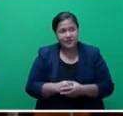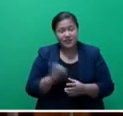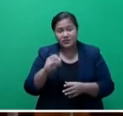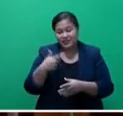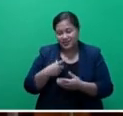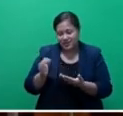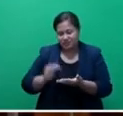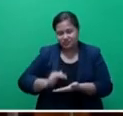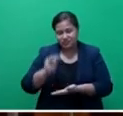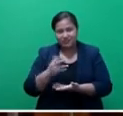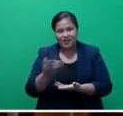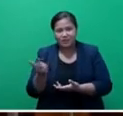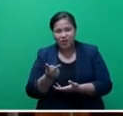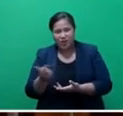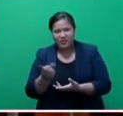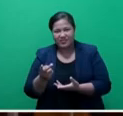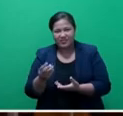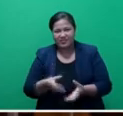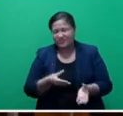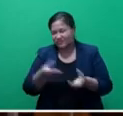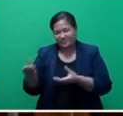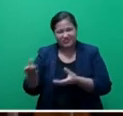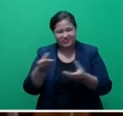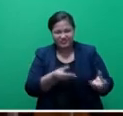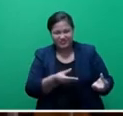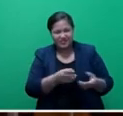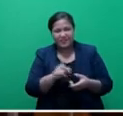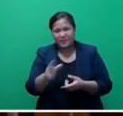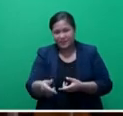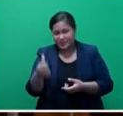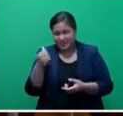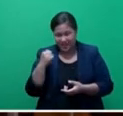and cargo movement between 2015 and 2020, and that's about